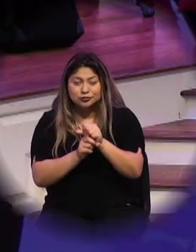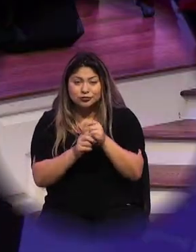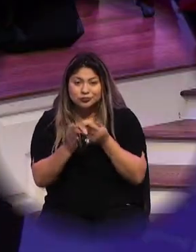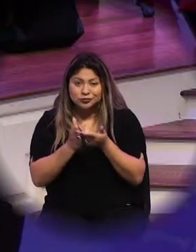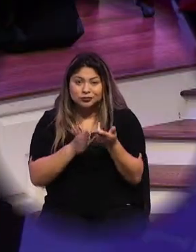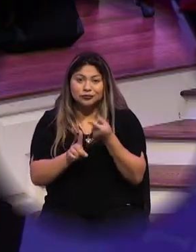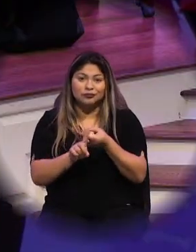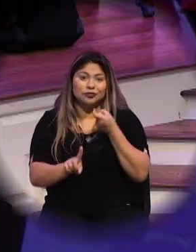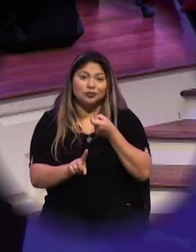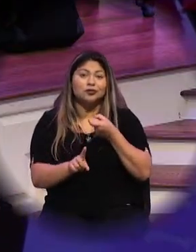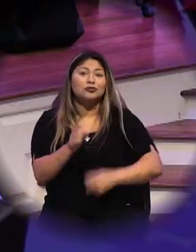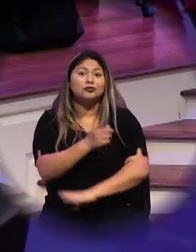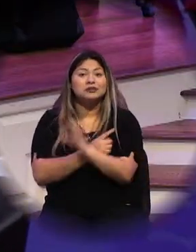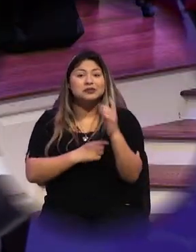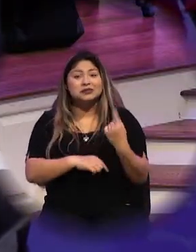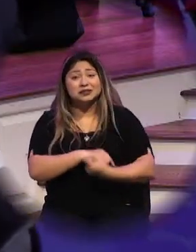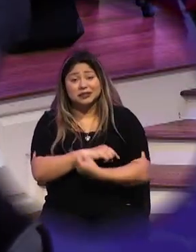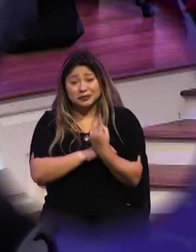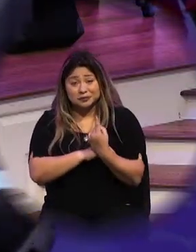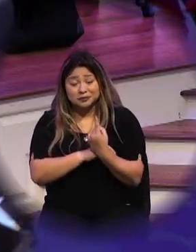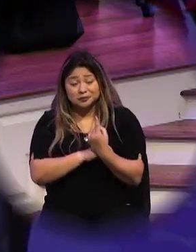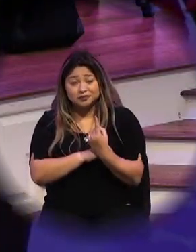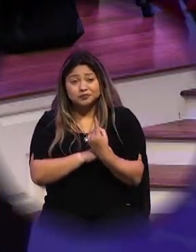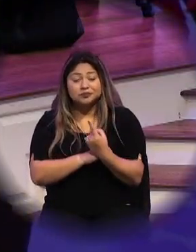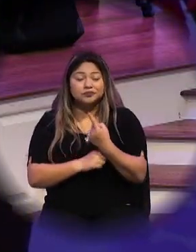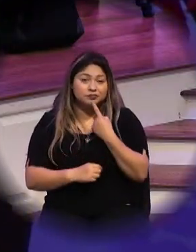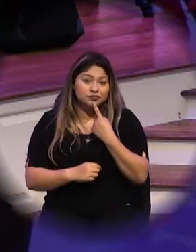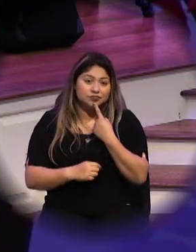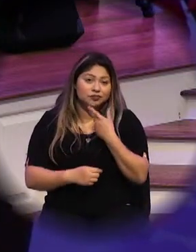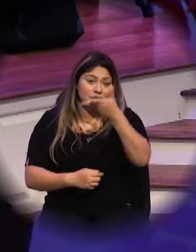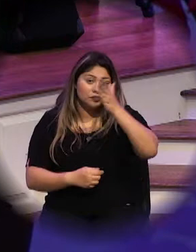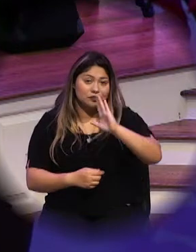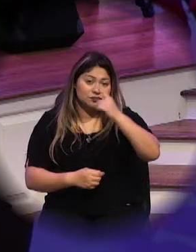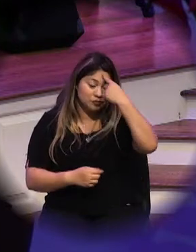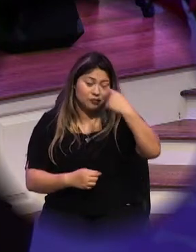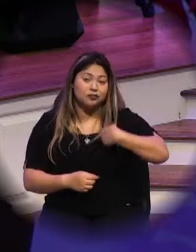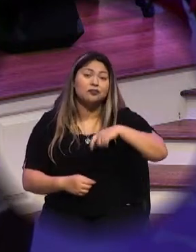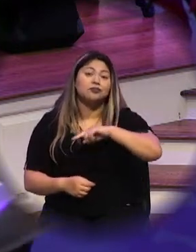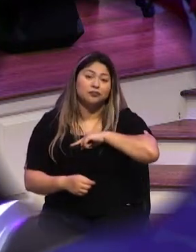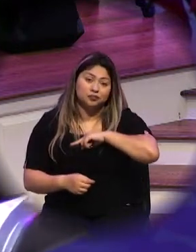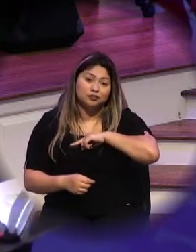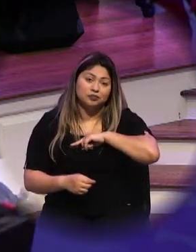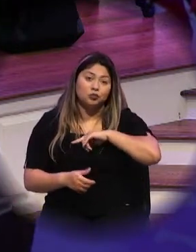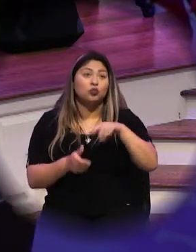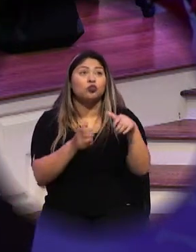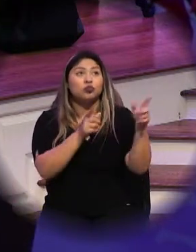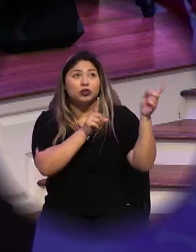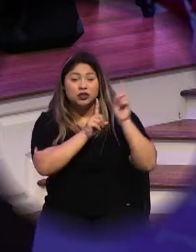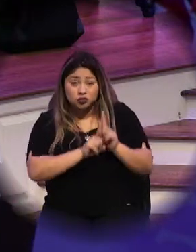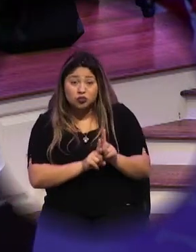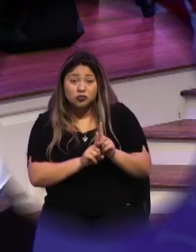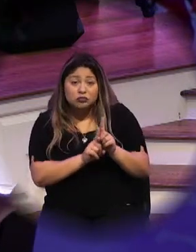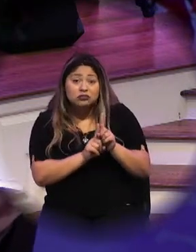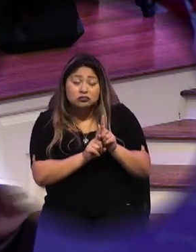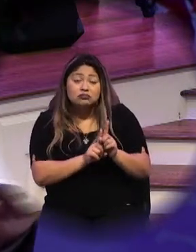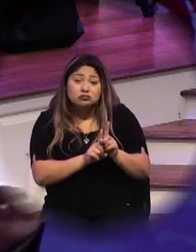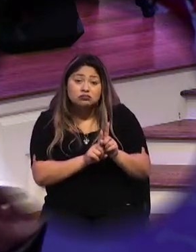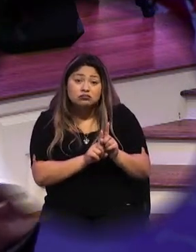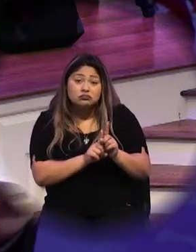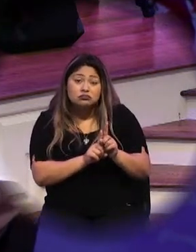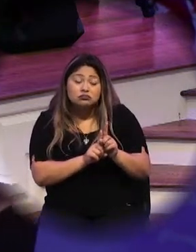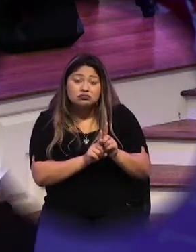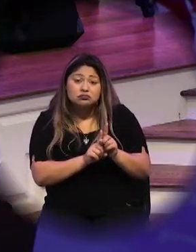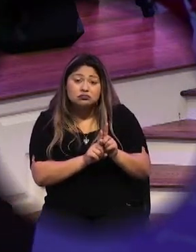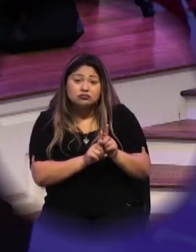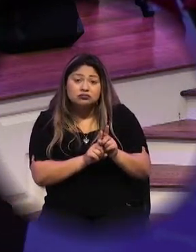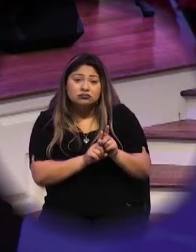that God is for us. It reminds us that God is with us. And it holds out the great hope